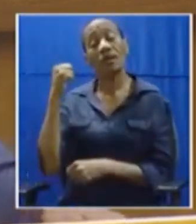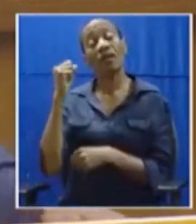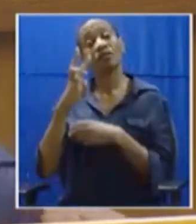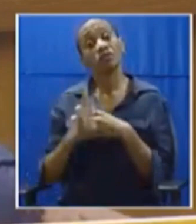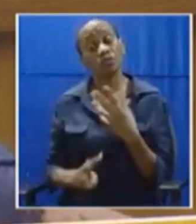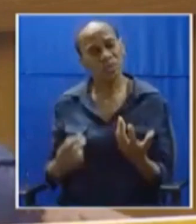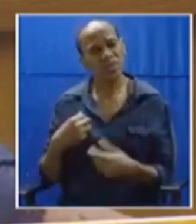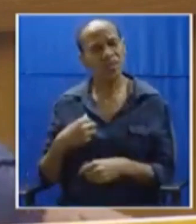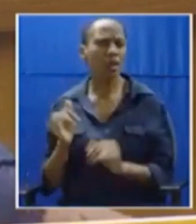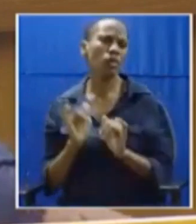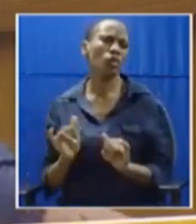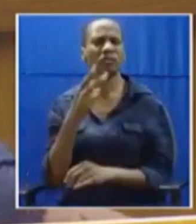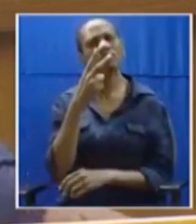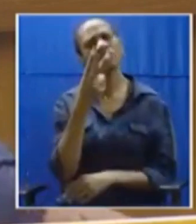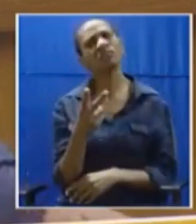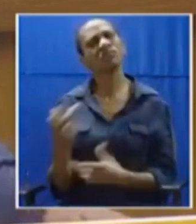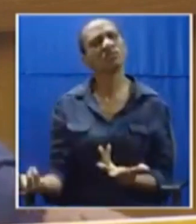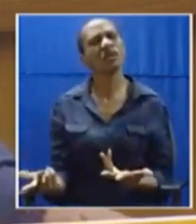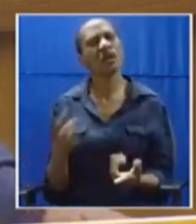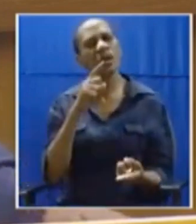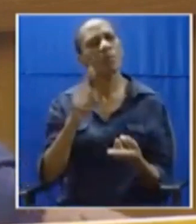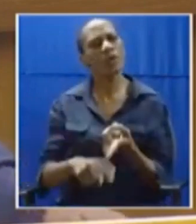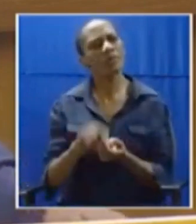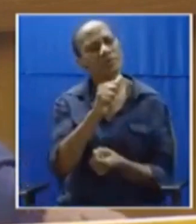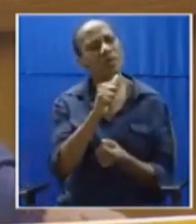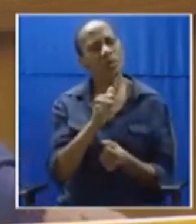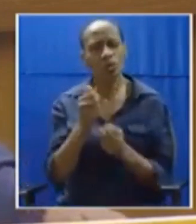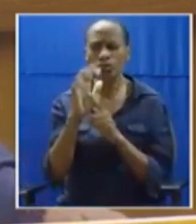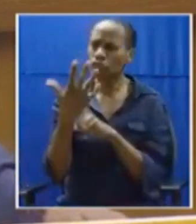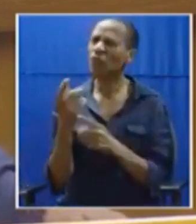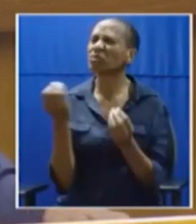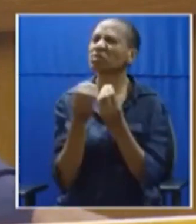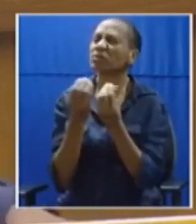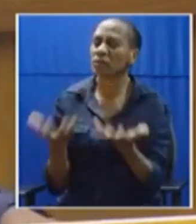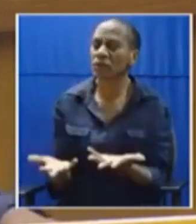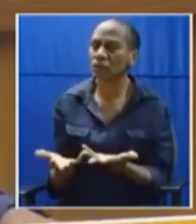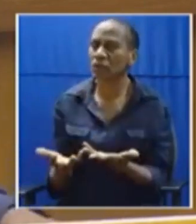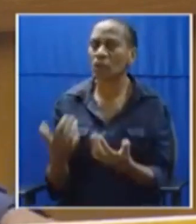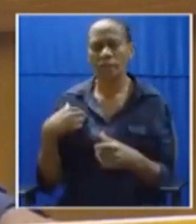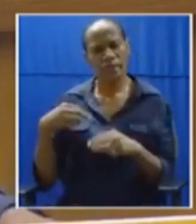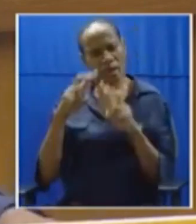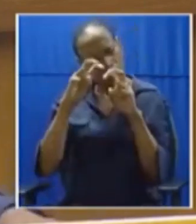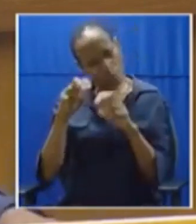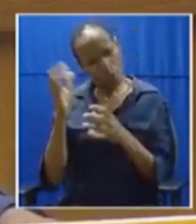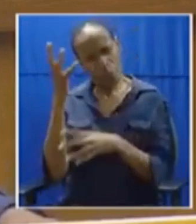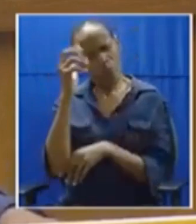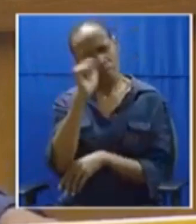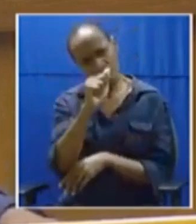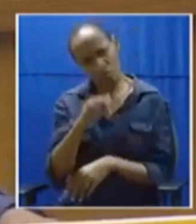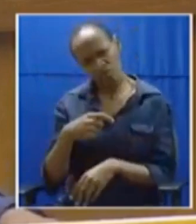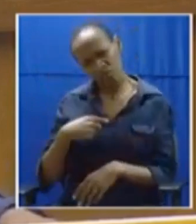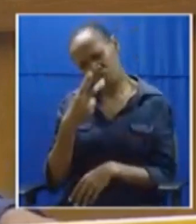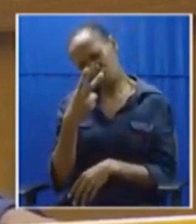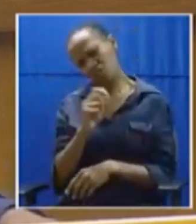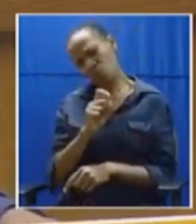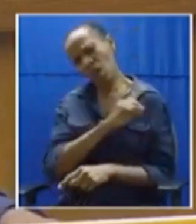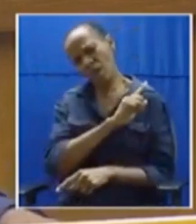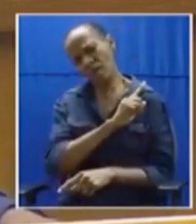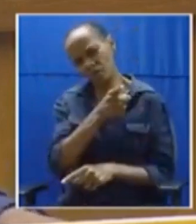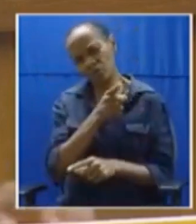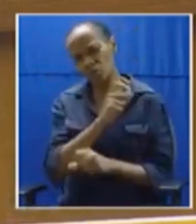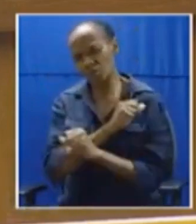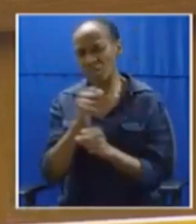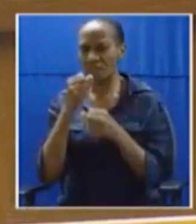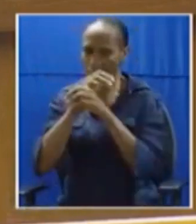some reflection on the promises that you made. When scrutinizing them more closely, I can see why you chose not to do so.